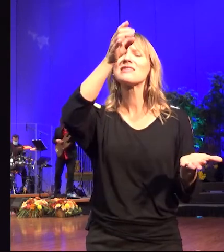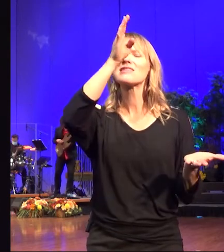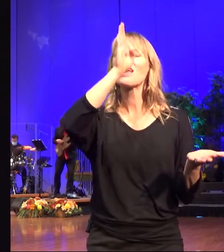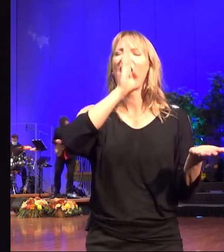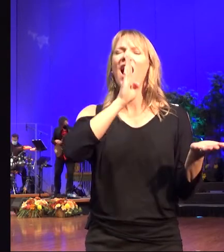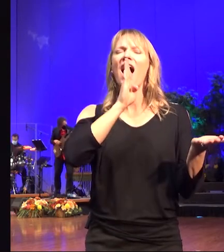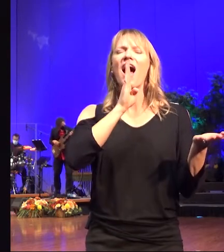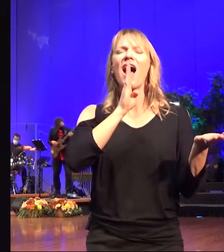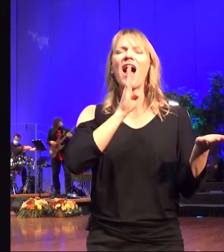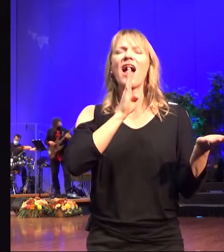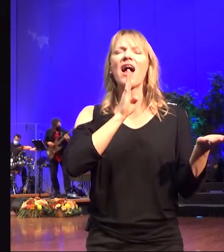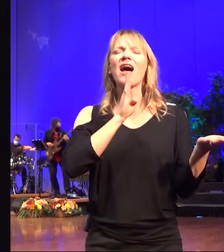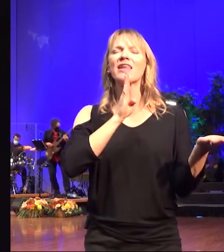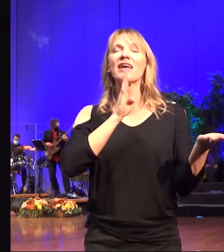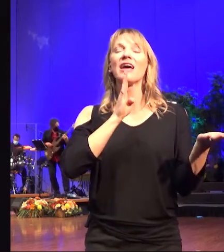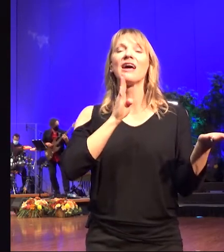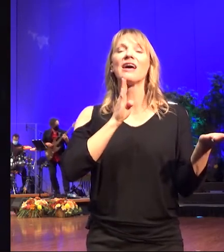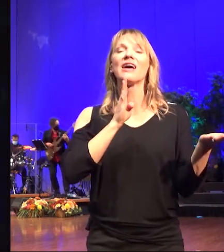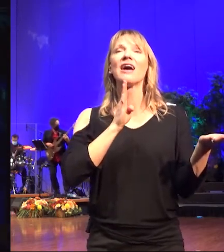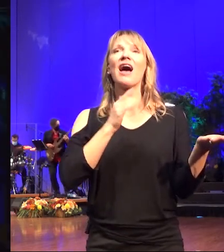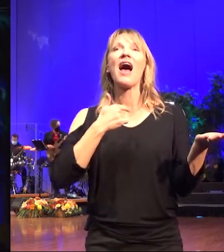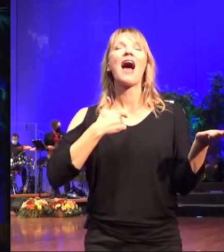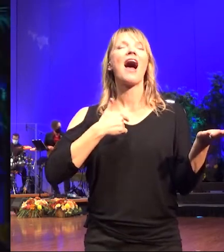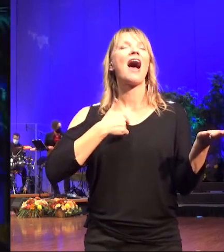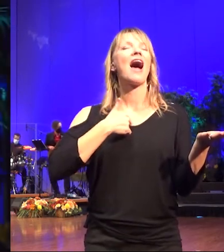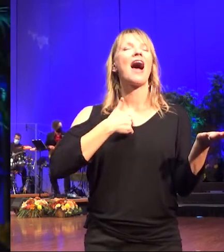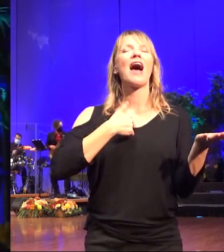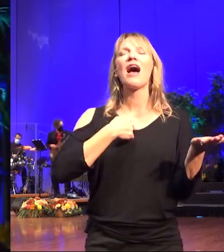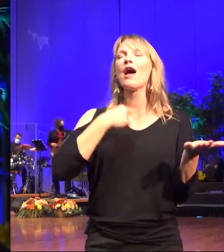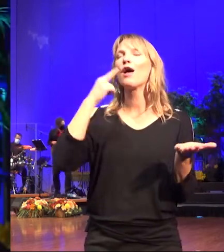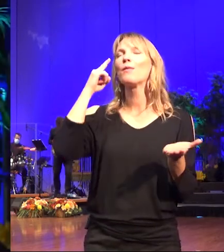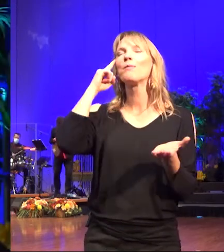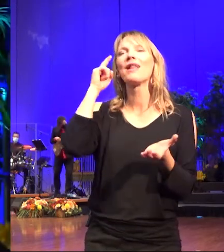believe. Yes, God,